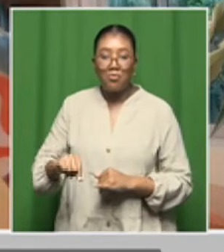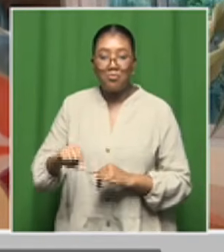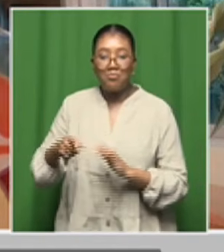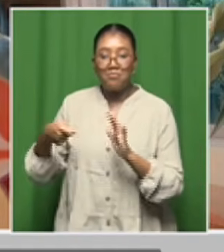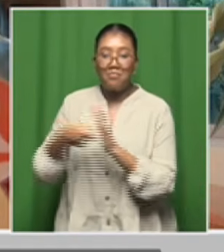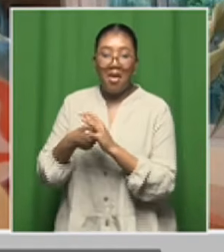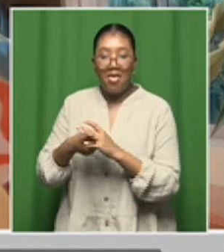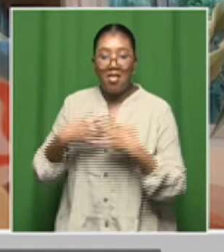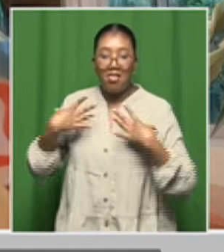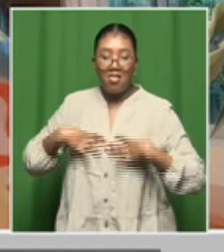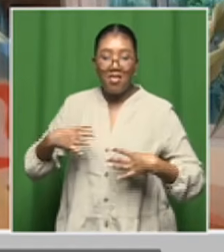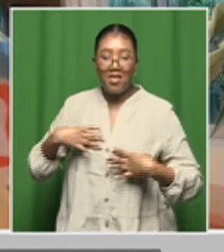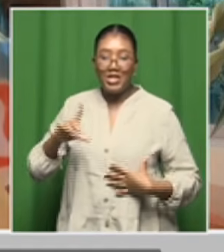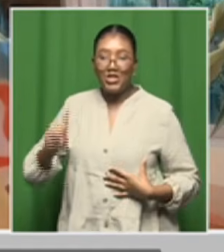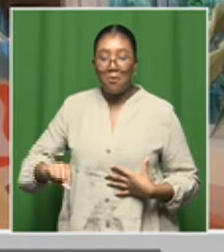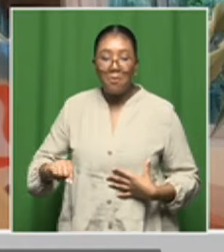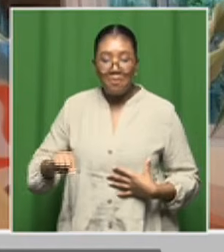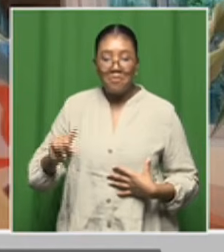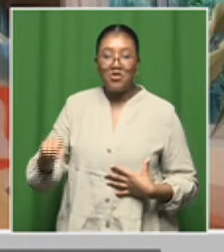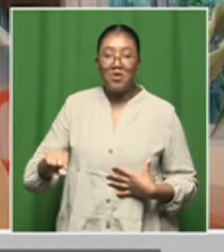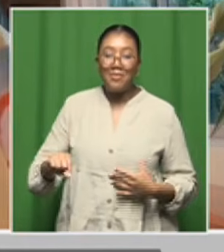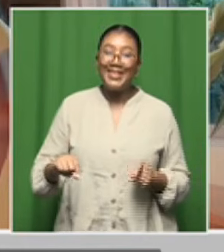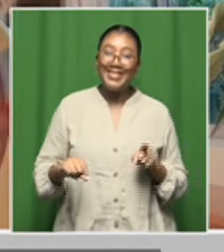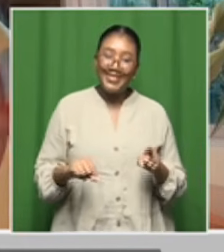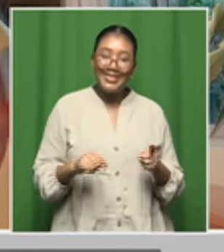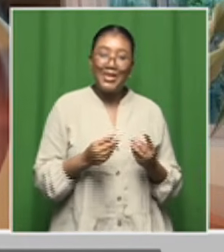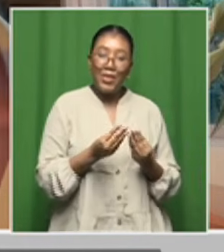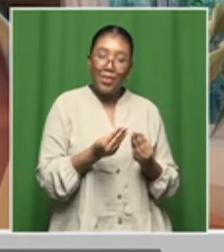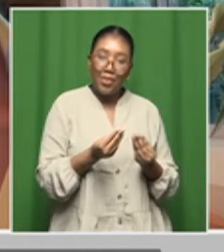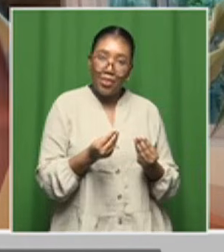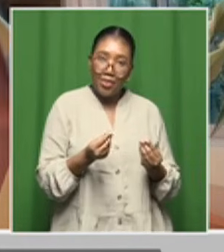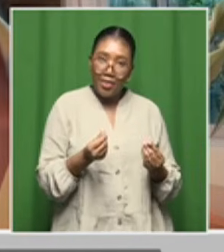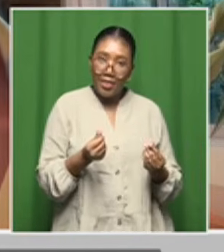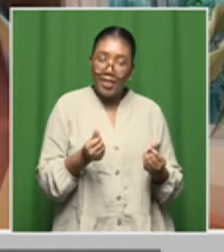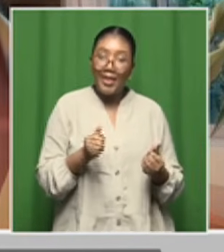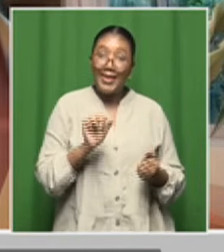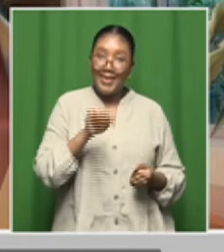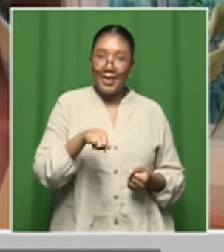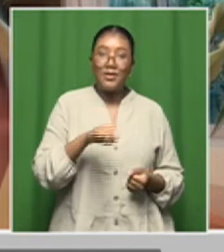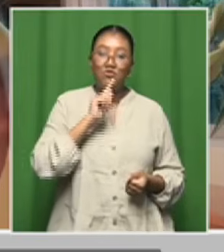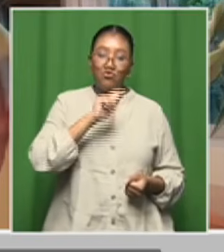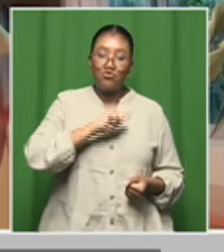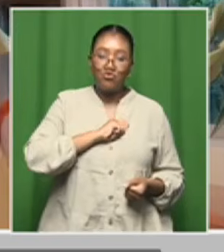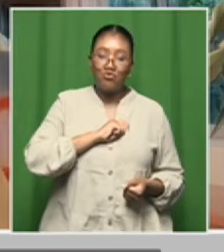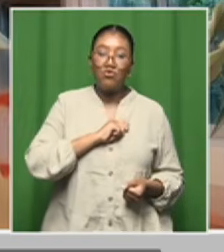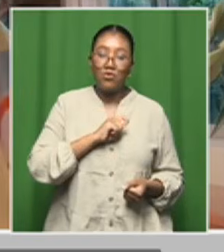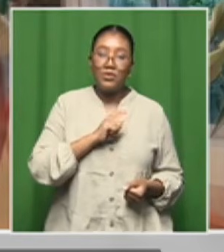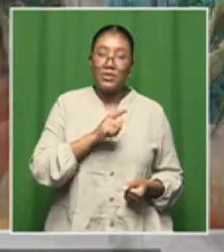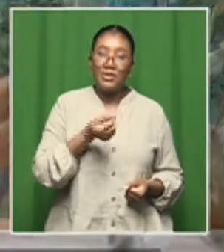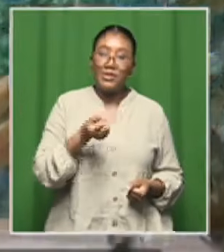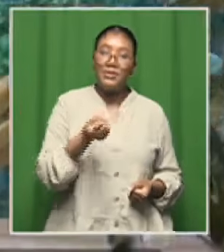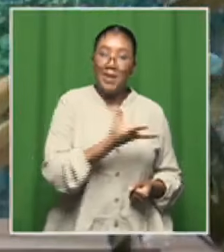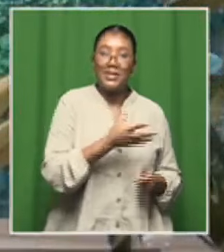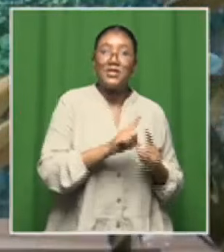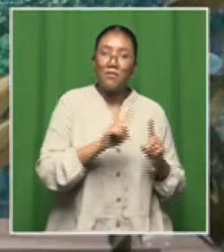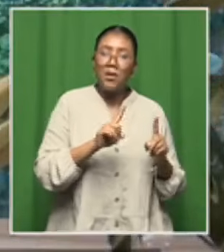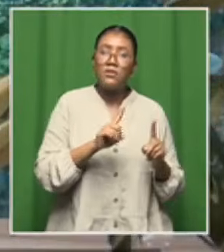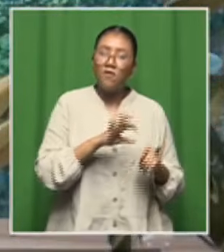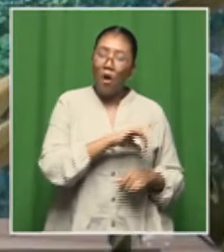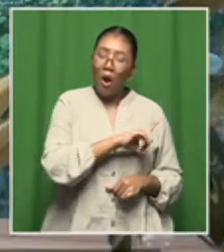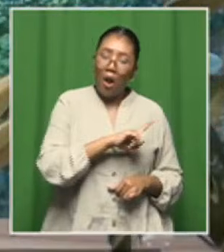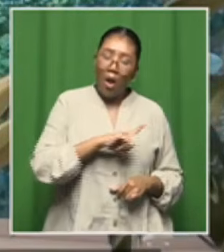cheap outfit that they can buy. Silk is something that you can rely on forever. So that's just a point on